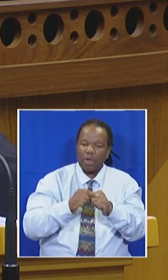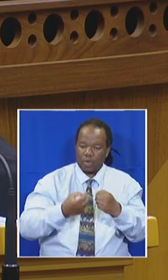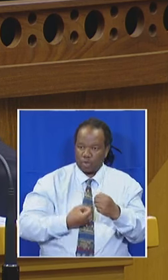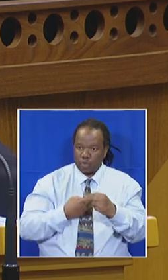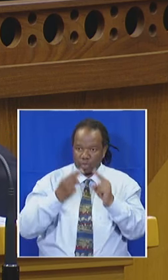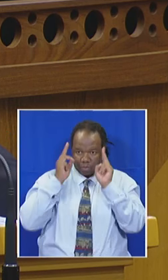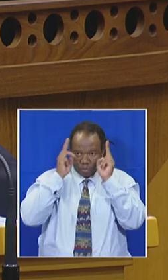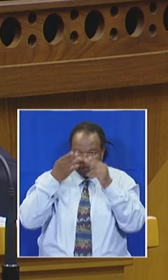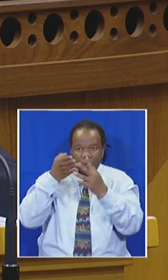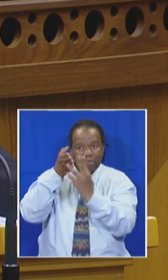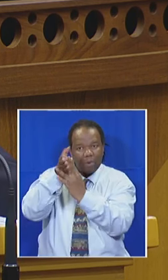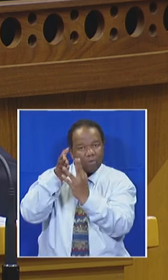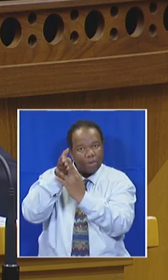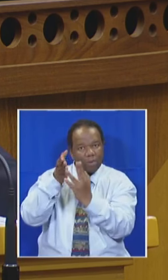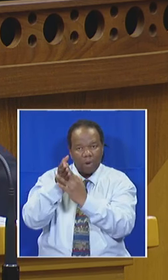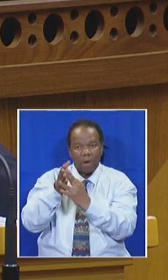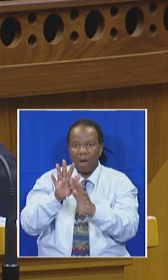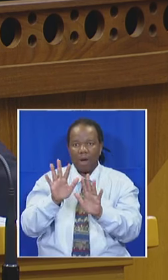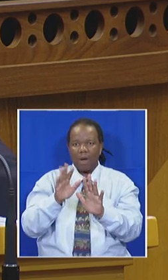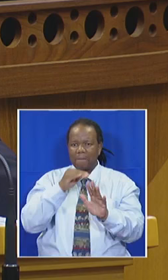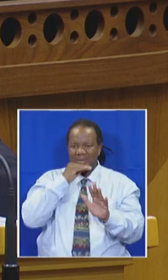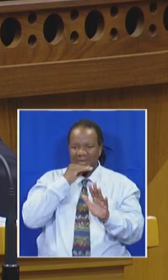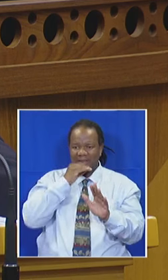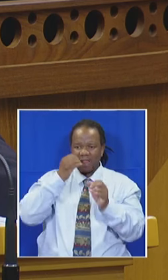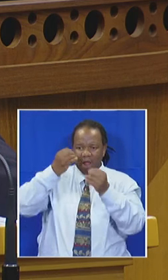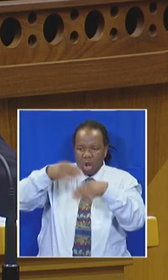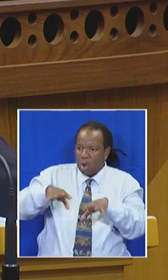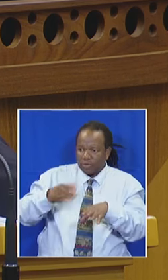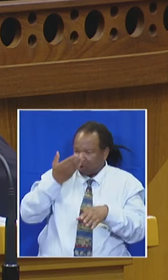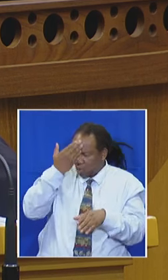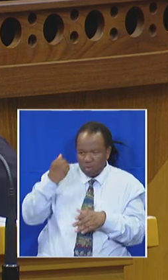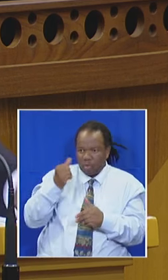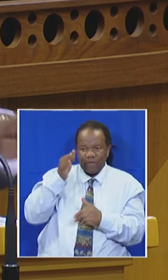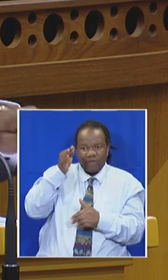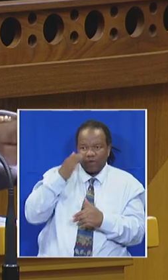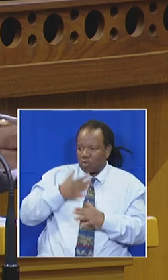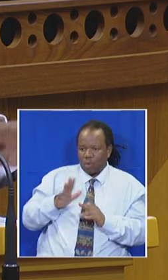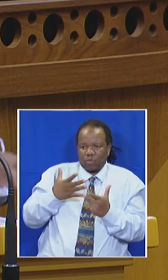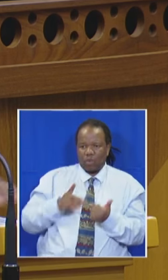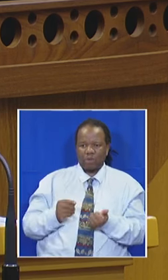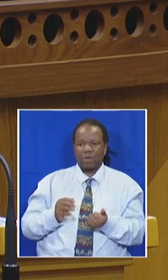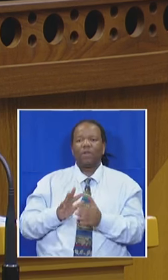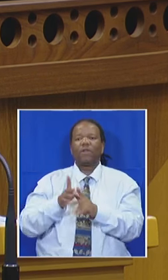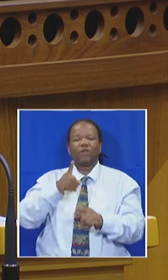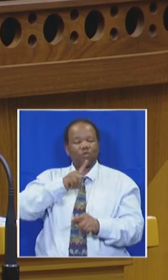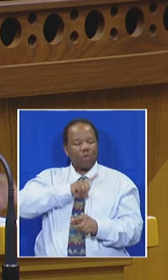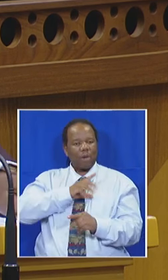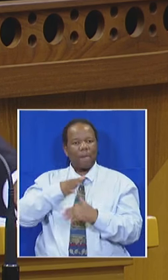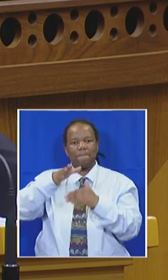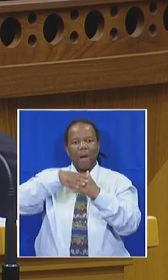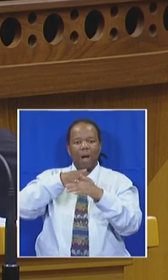They don't seem to be lost. They seem to be knowing what they want to do. That's why they flood schools.